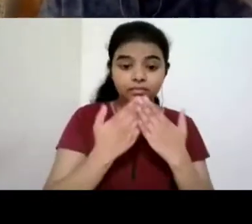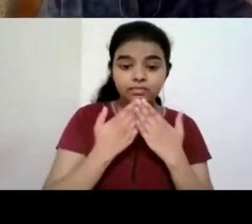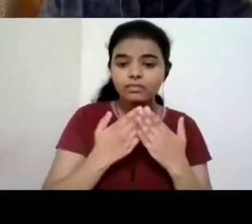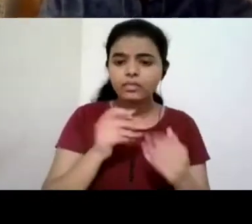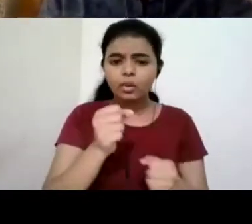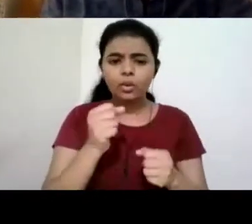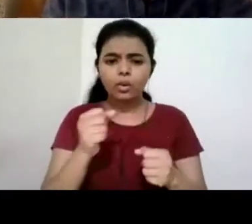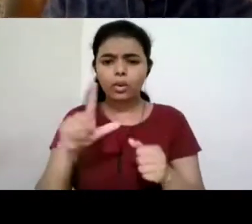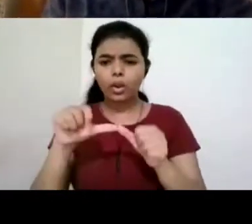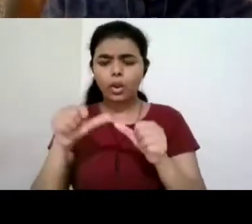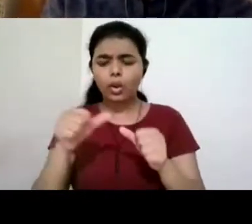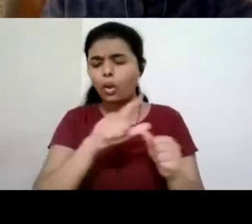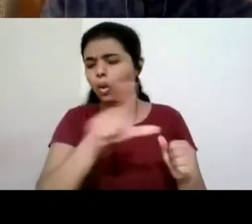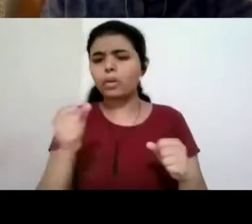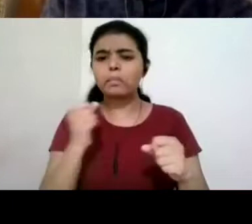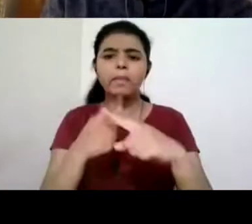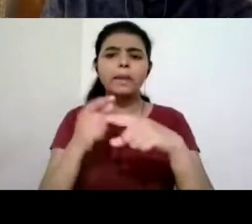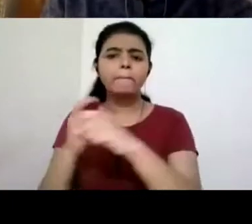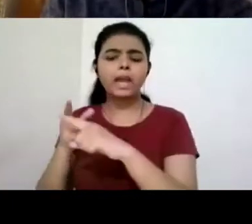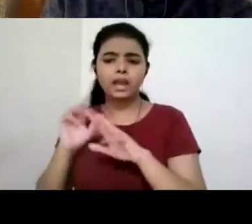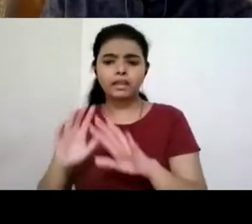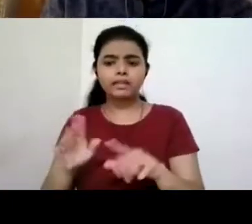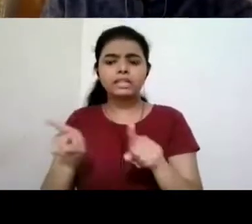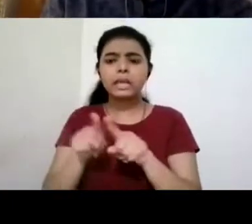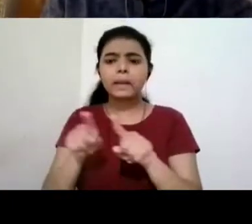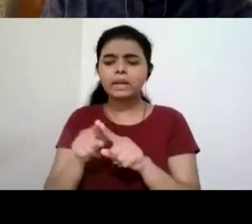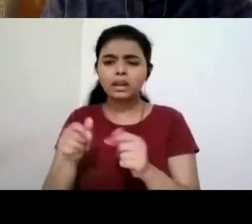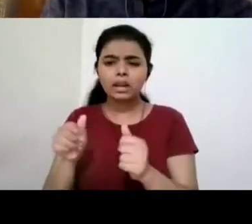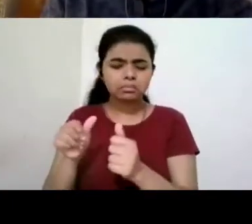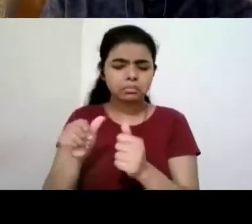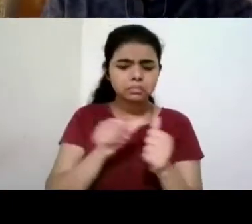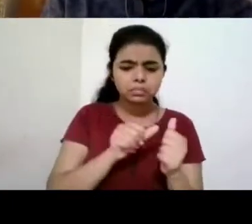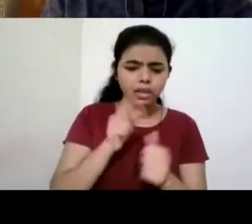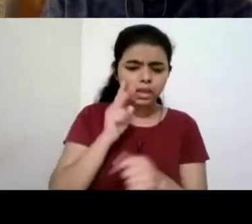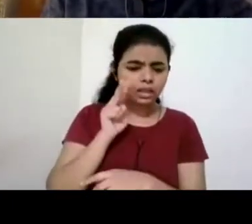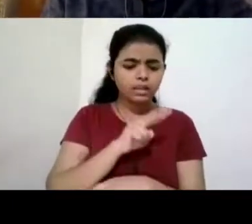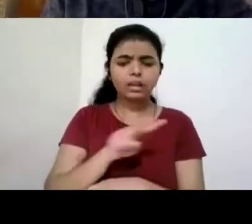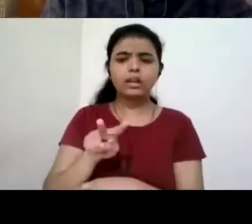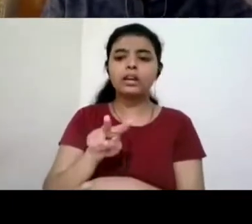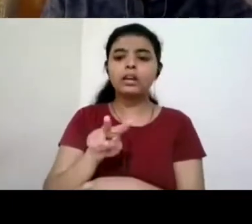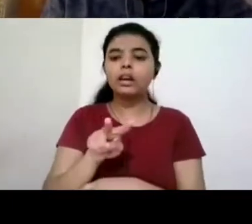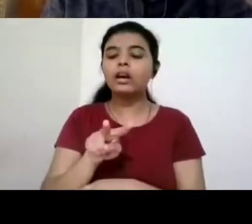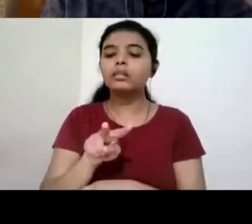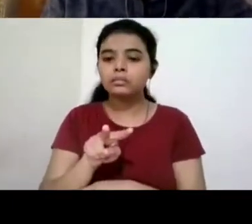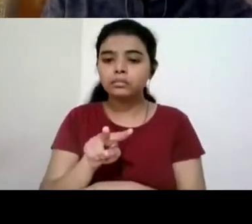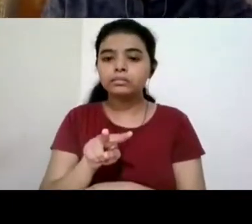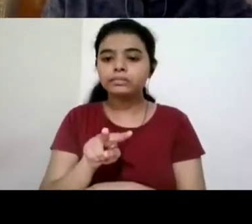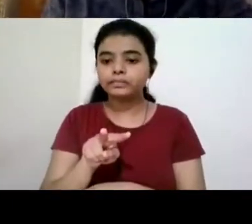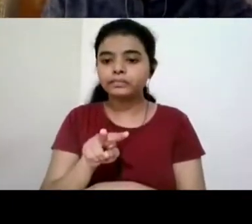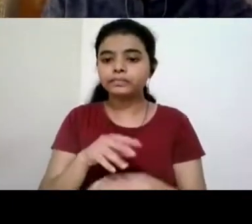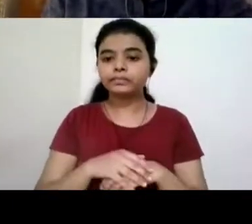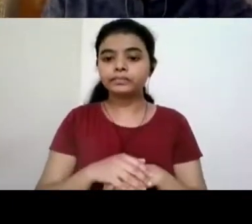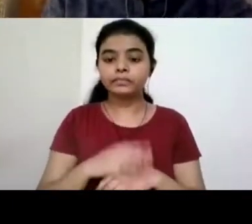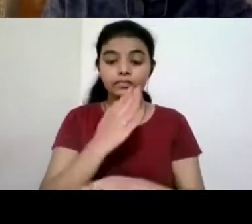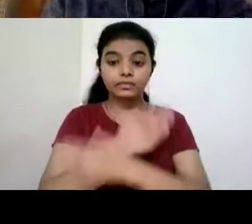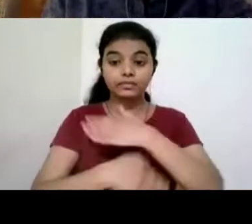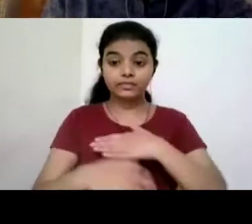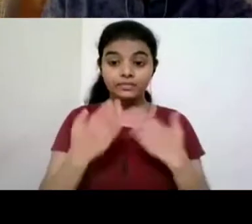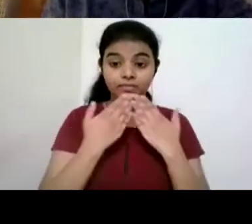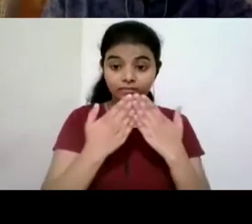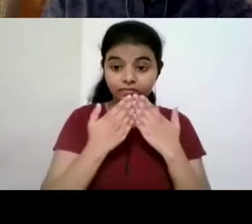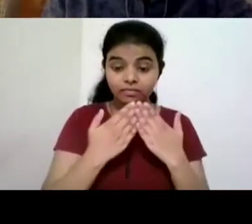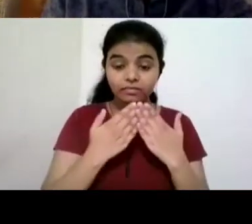for all, is the reverse side, where I'm sort of somewhere starting to see what disability studies can